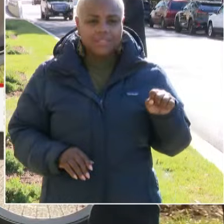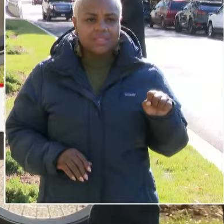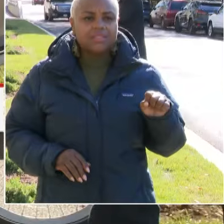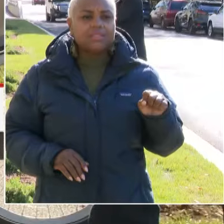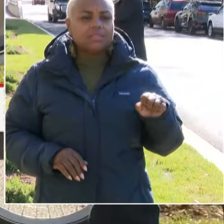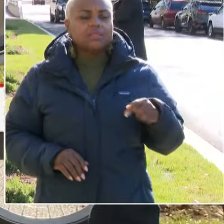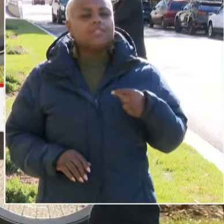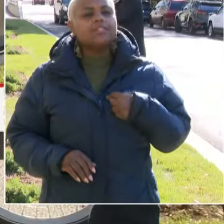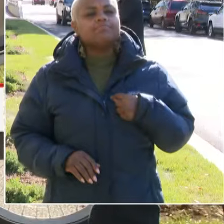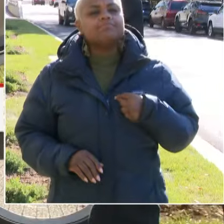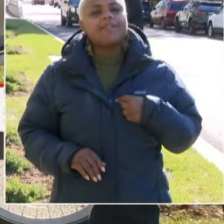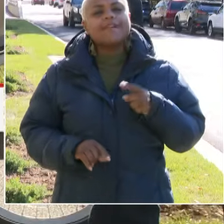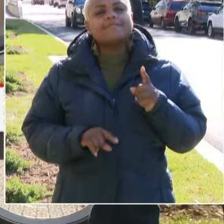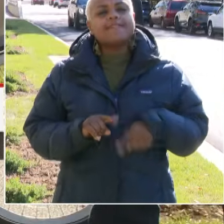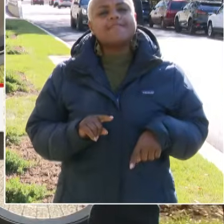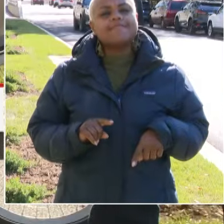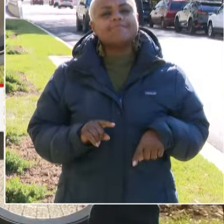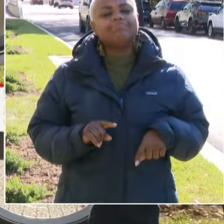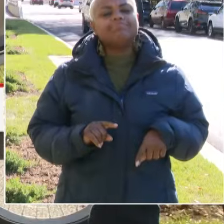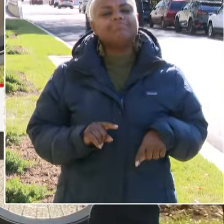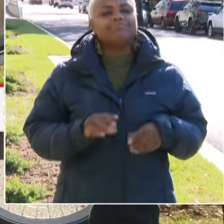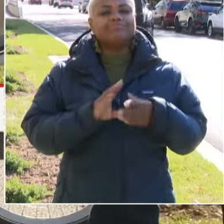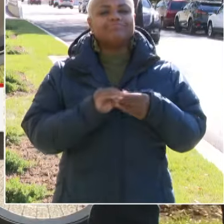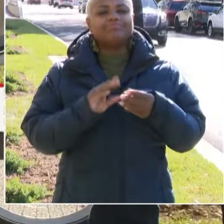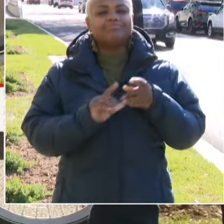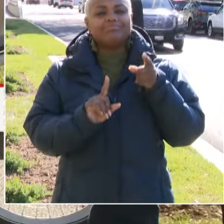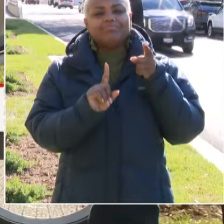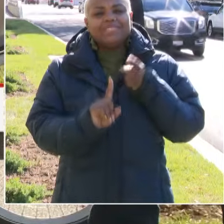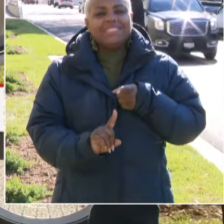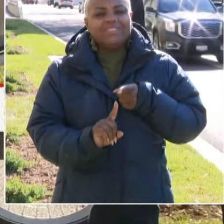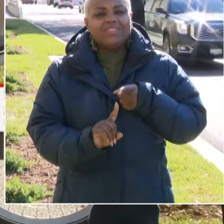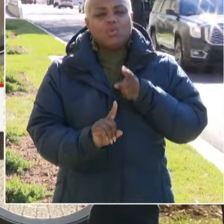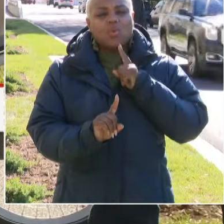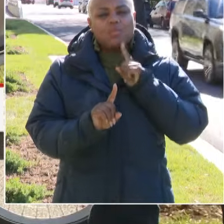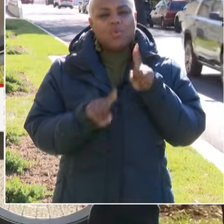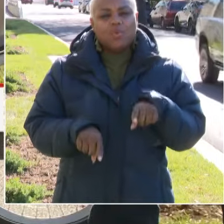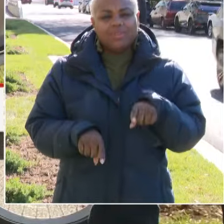I can't speak to a particular report.